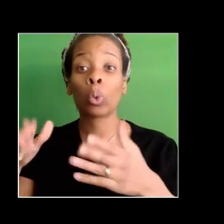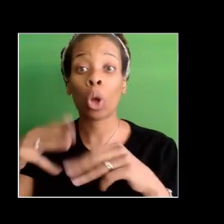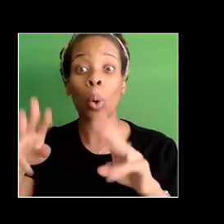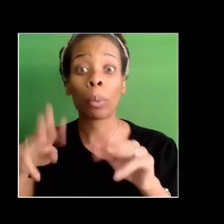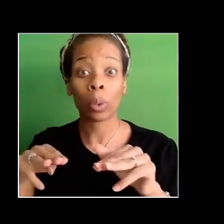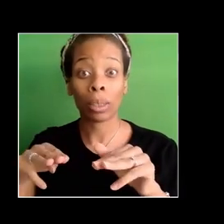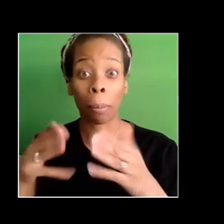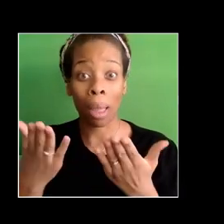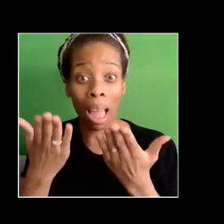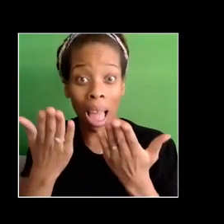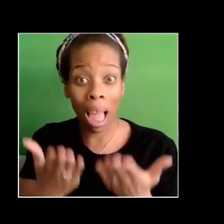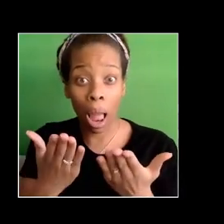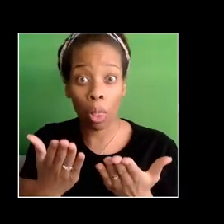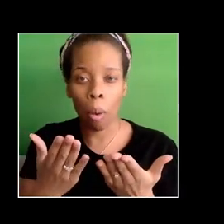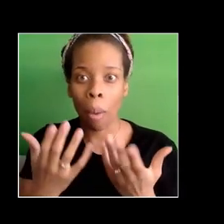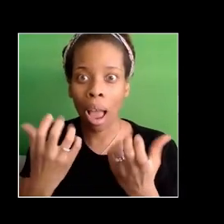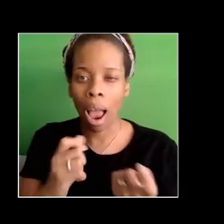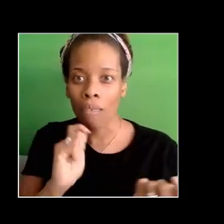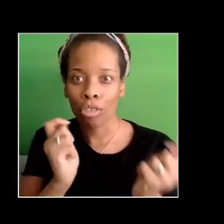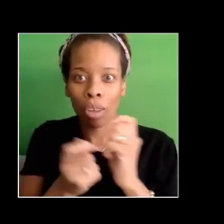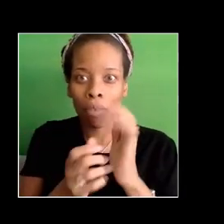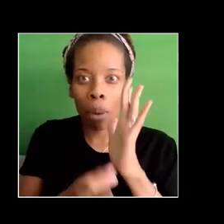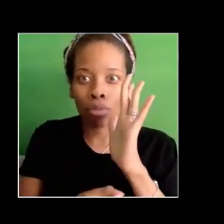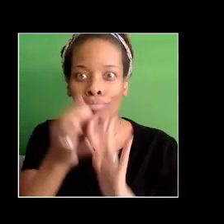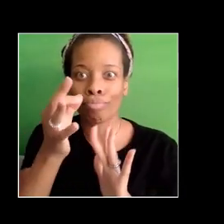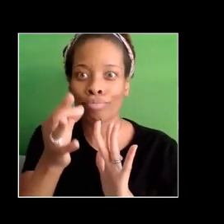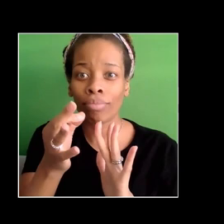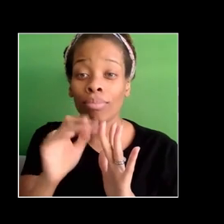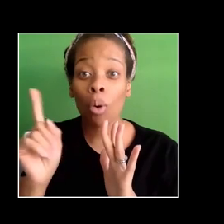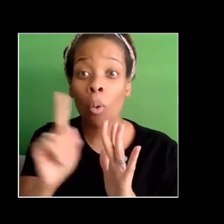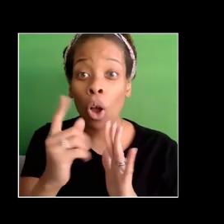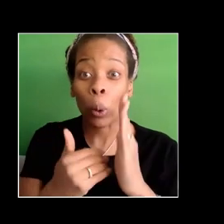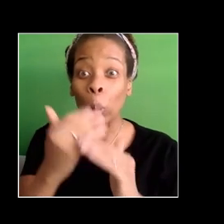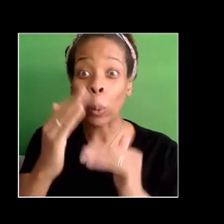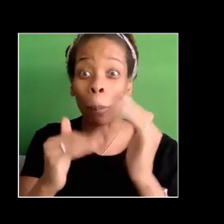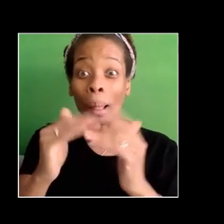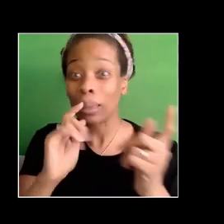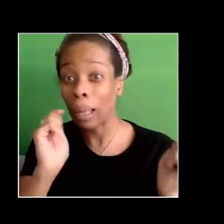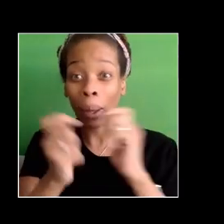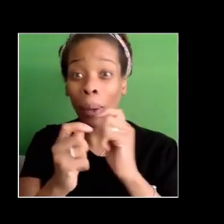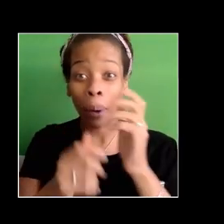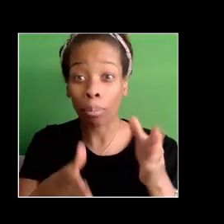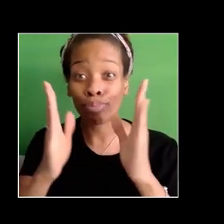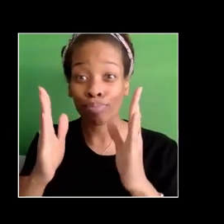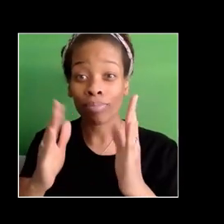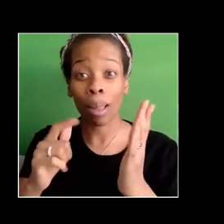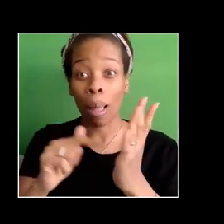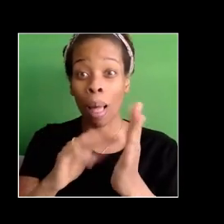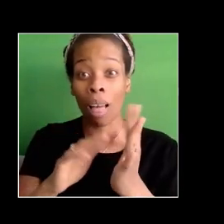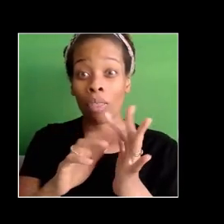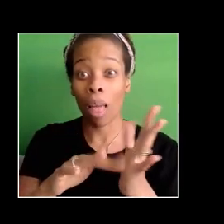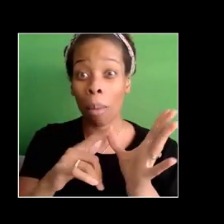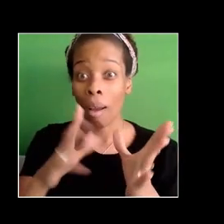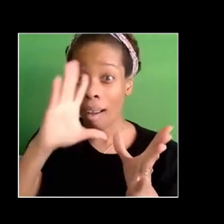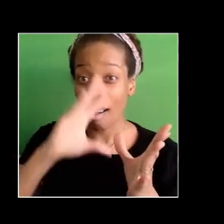moment of exciting transformational change with a new building project underway. Thelma was just telling us the